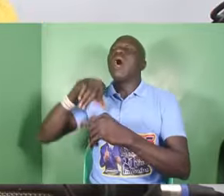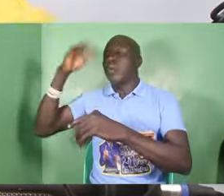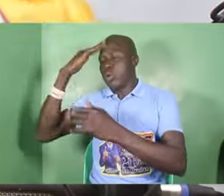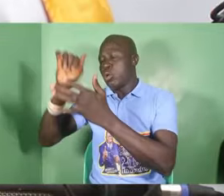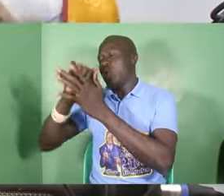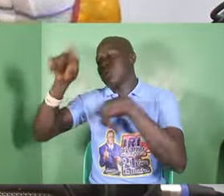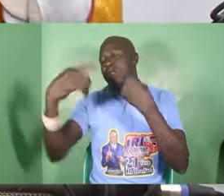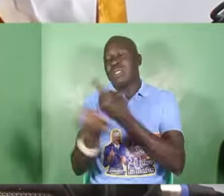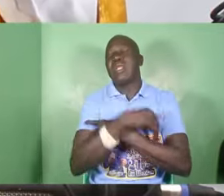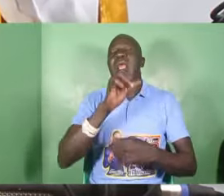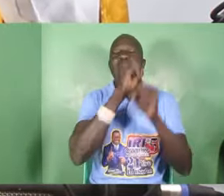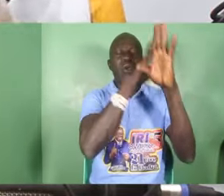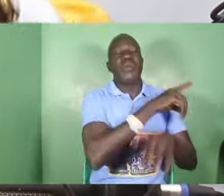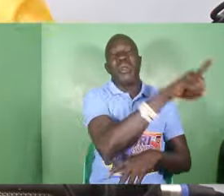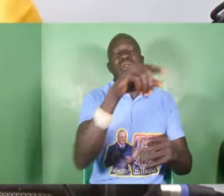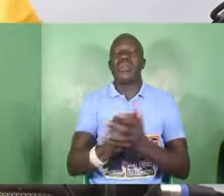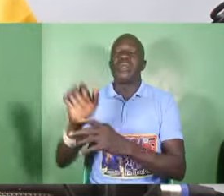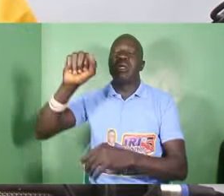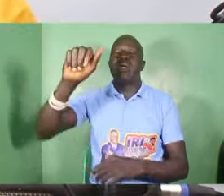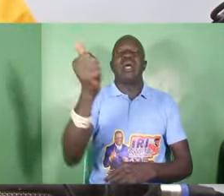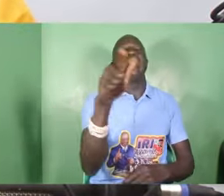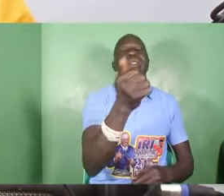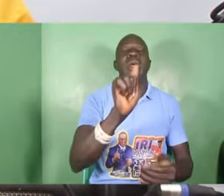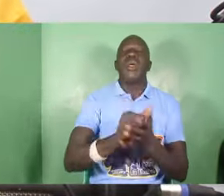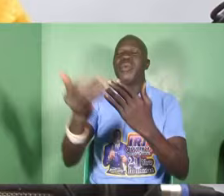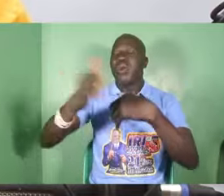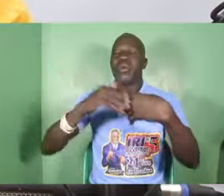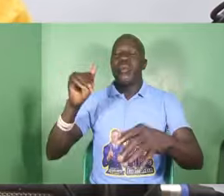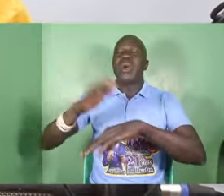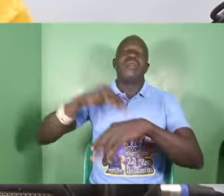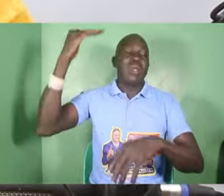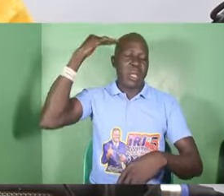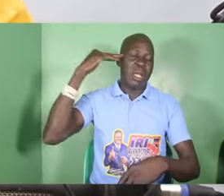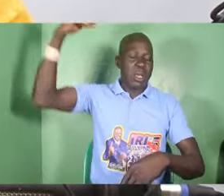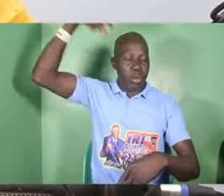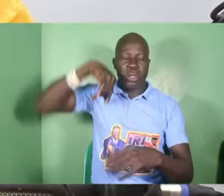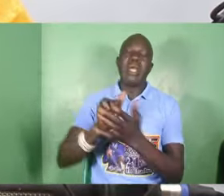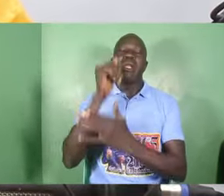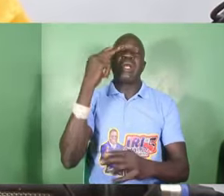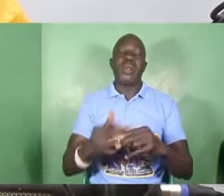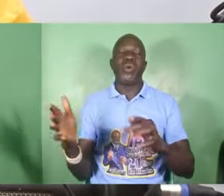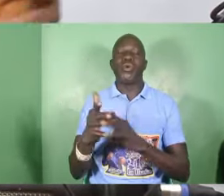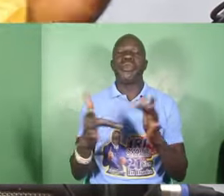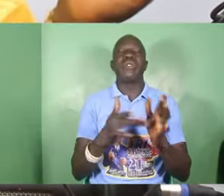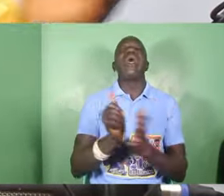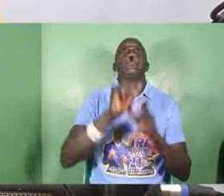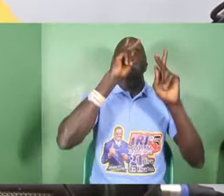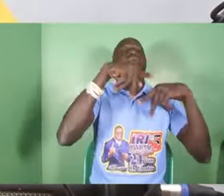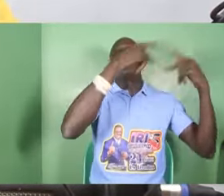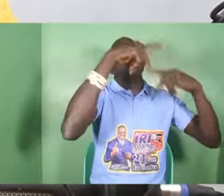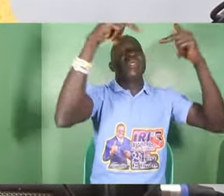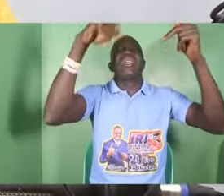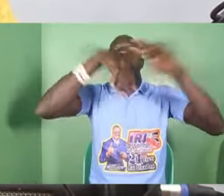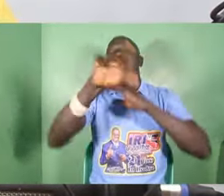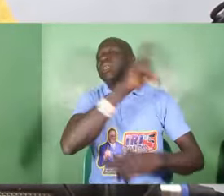bẹ́ẹ̀ bá kán. I will also be there. àtúndé fún wọn ní sàgá. I will bless them as sàgá. kí ó máa bọ̀ ní headquarters. before coming to our headquarters. agala ma ṣe ń dayẹ. mo sọ tẹ́lẹ̀. I